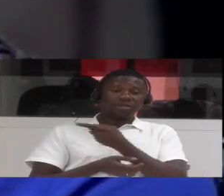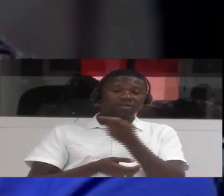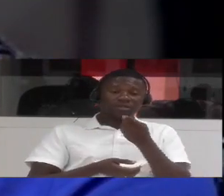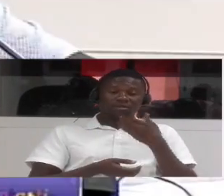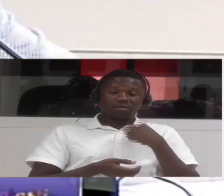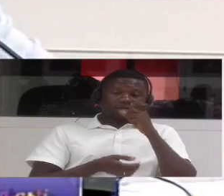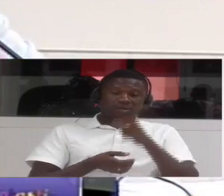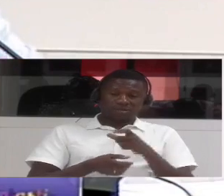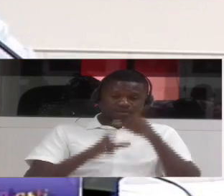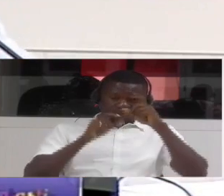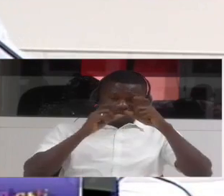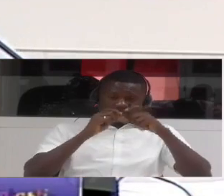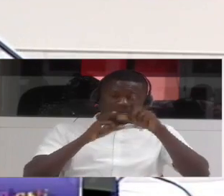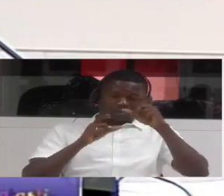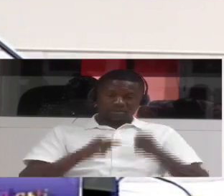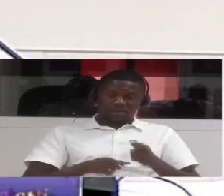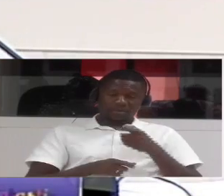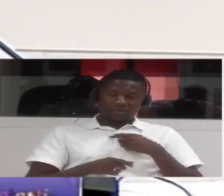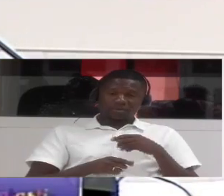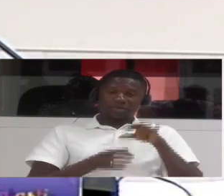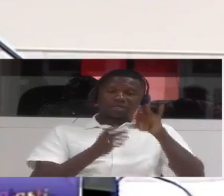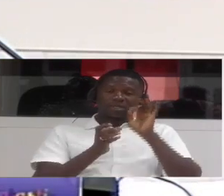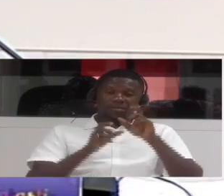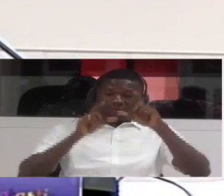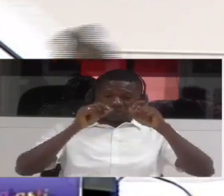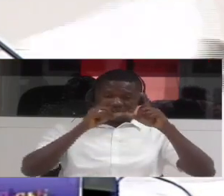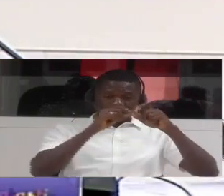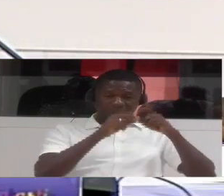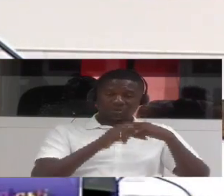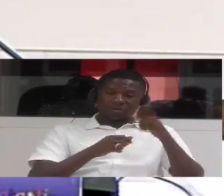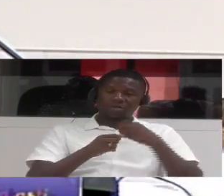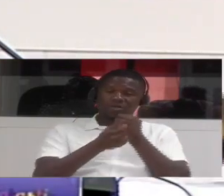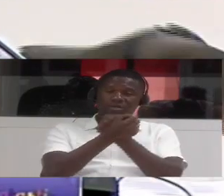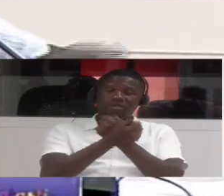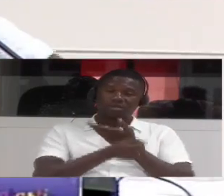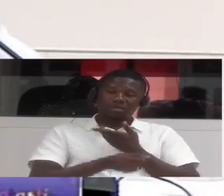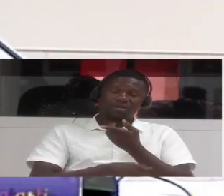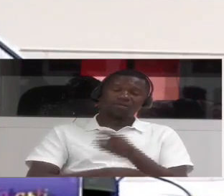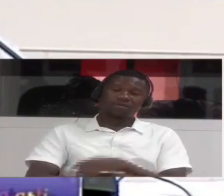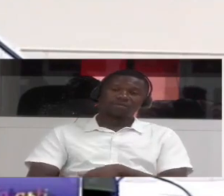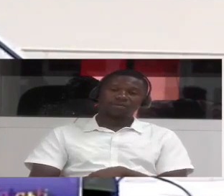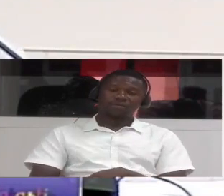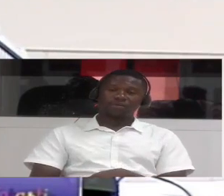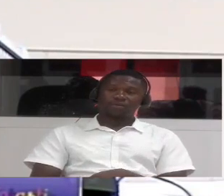guy was there, a photographer, and he was taking pictures, and then eventually he got arrested.